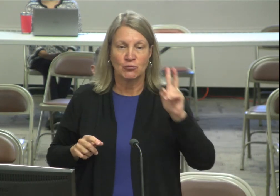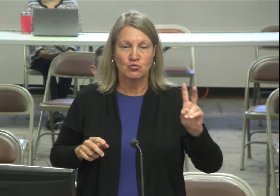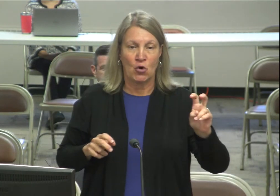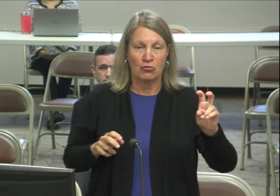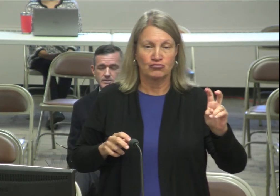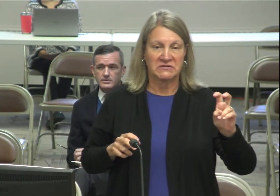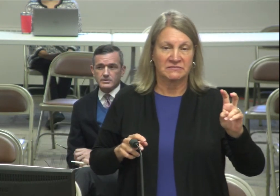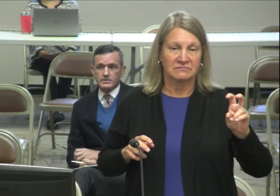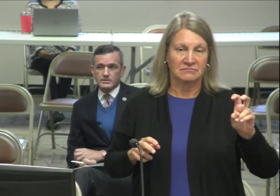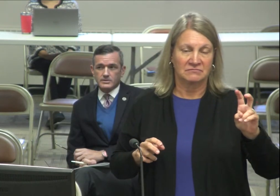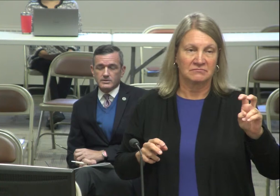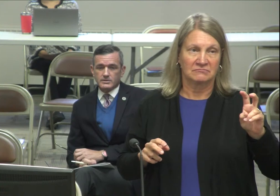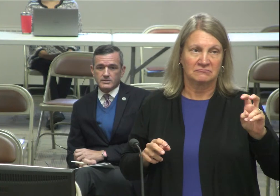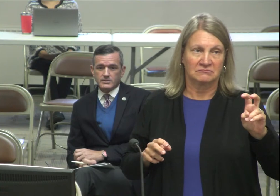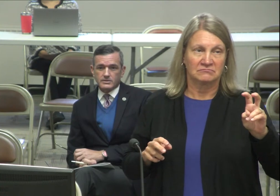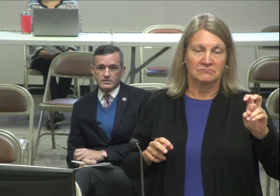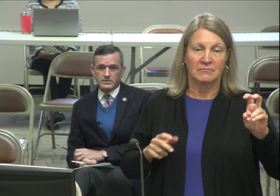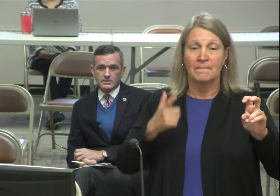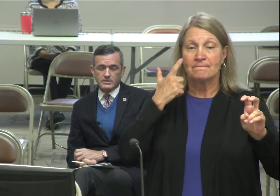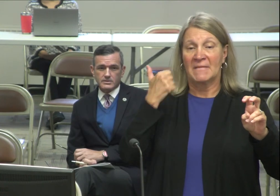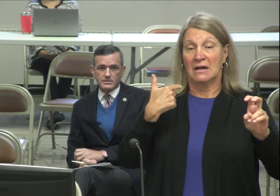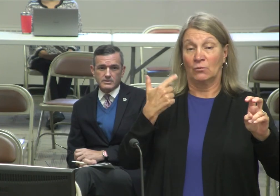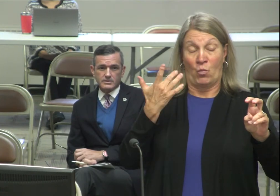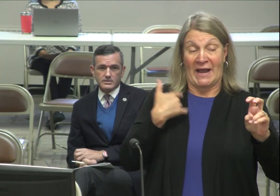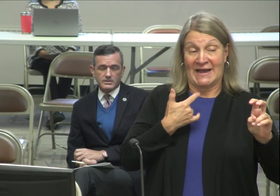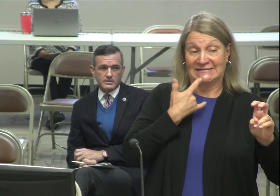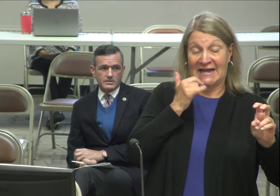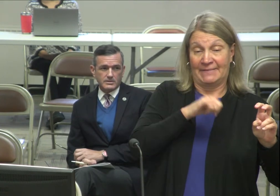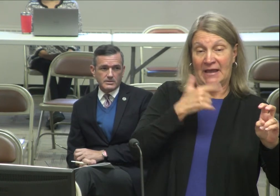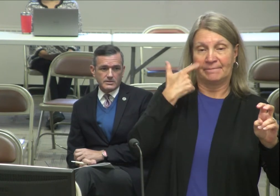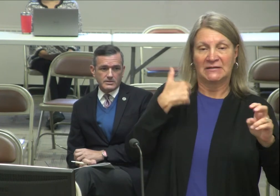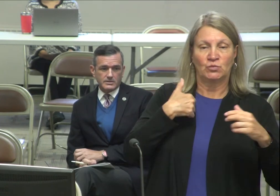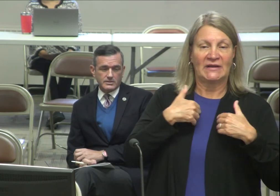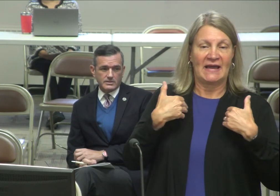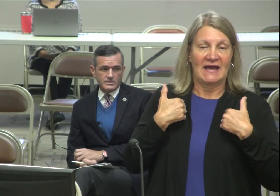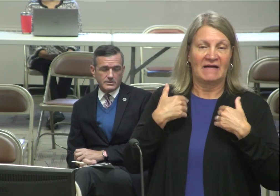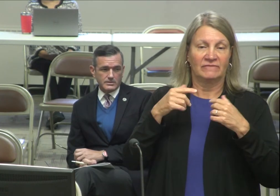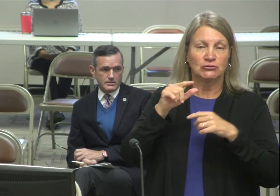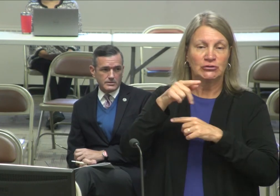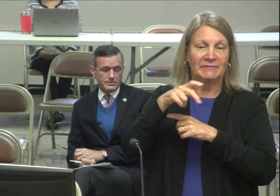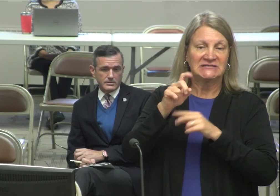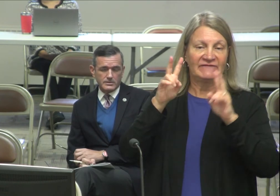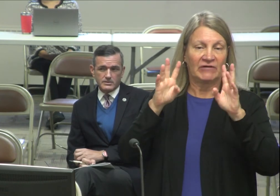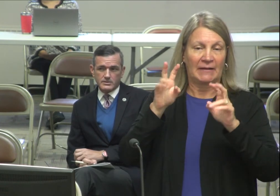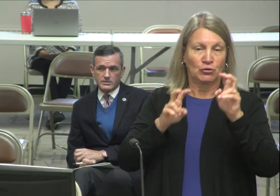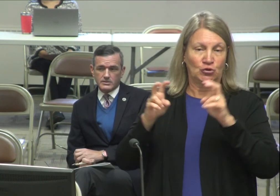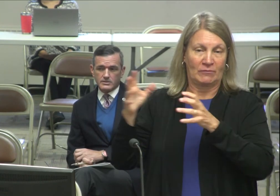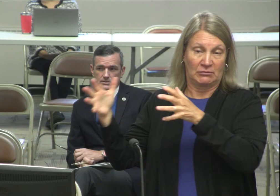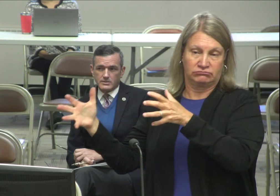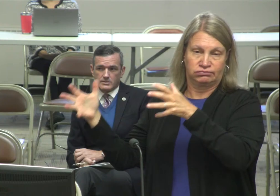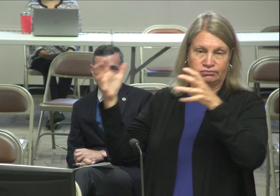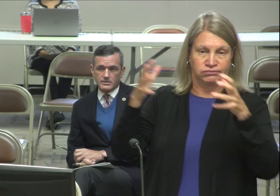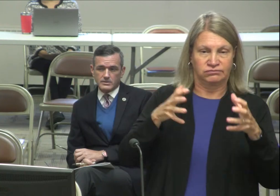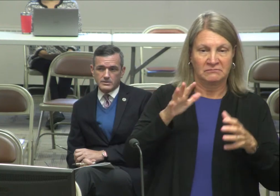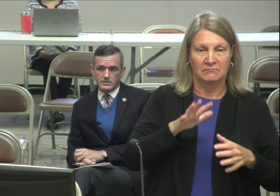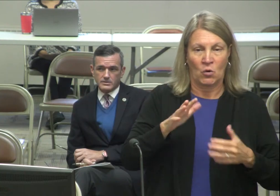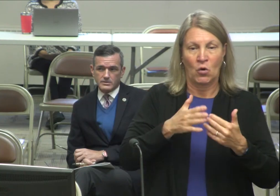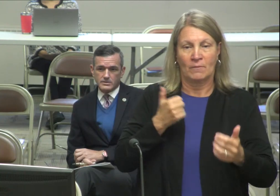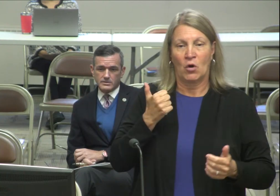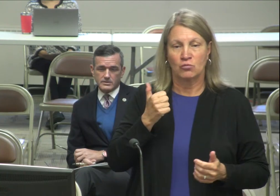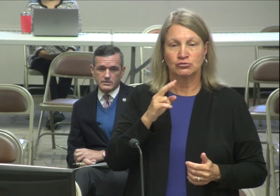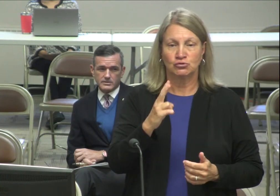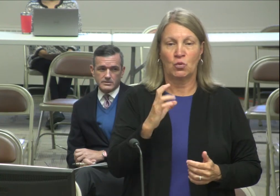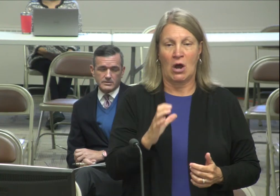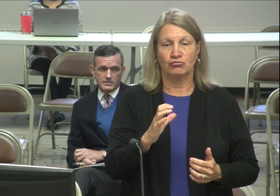classrooms can can hold more than that but our Residence Life is 200 and I say that because we just had the